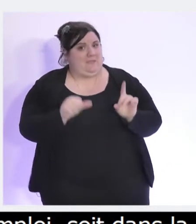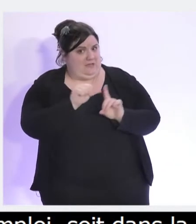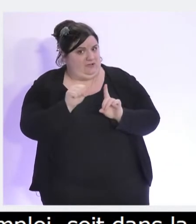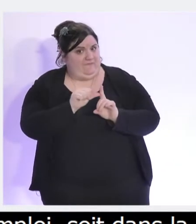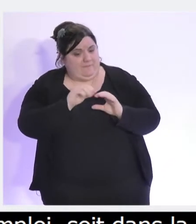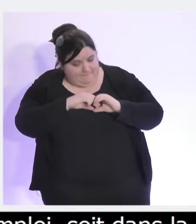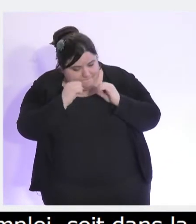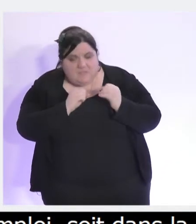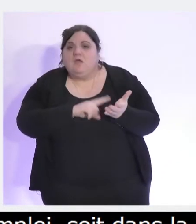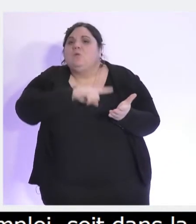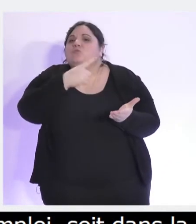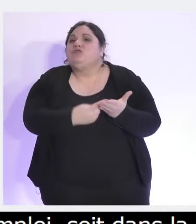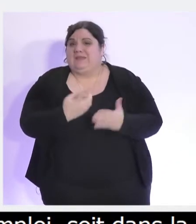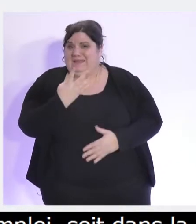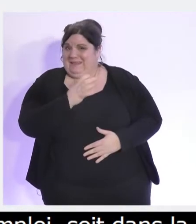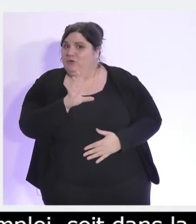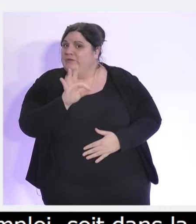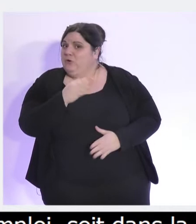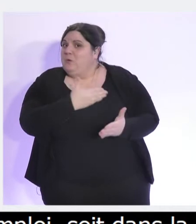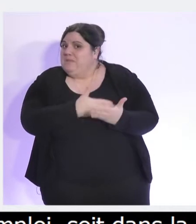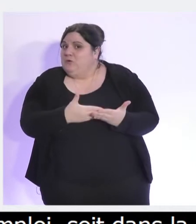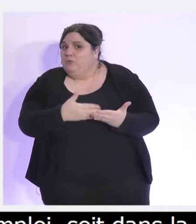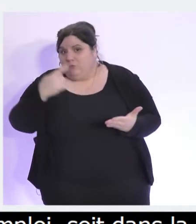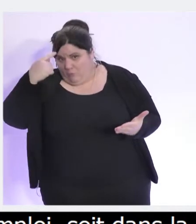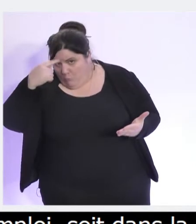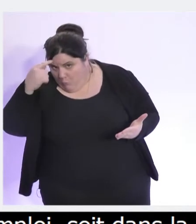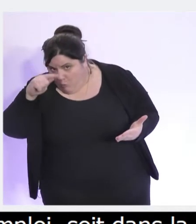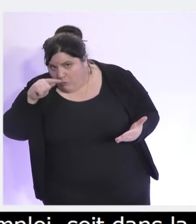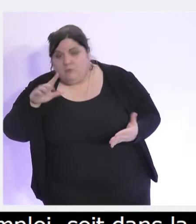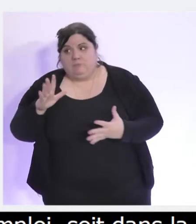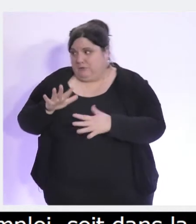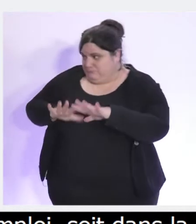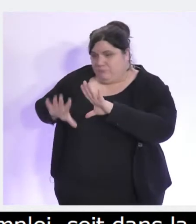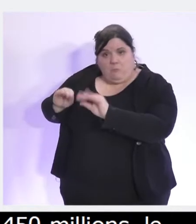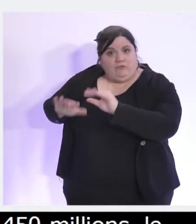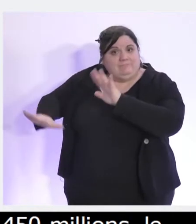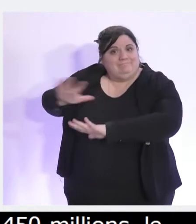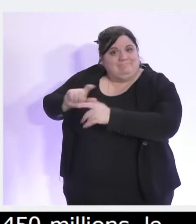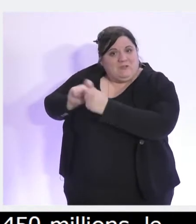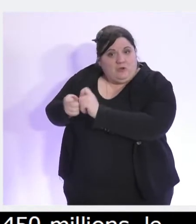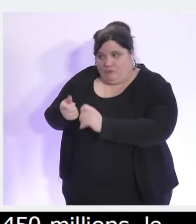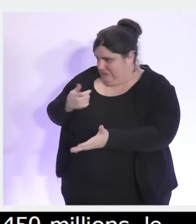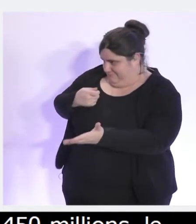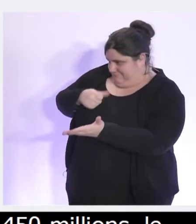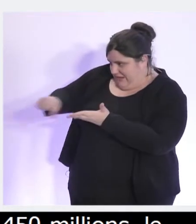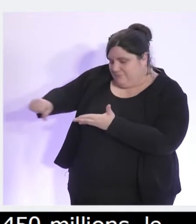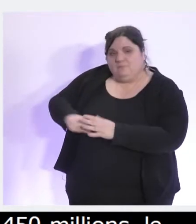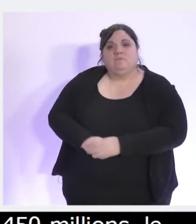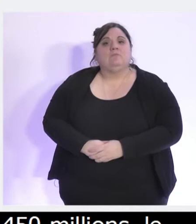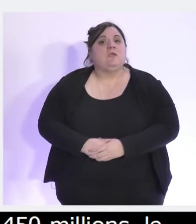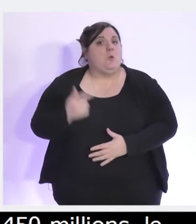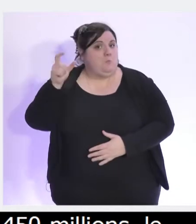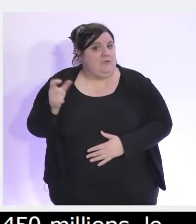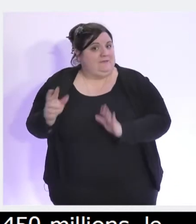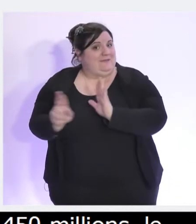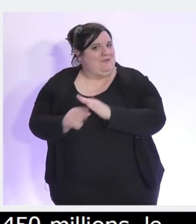450 million for the GEFI. So this is for adaptation. It pays for training of handicap reference, and these have been used